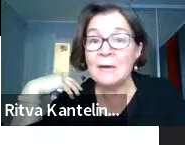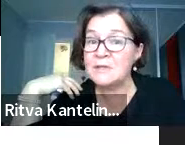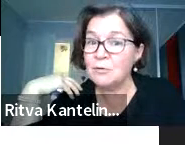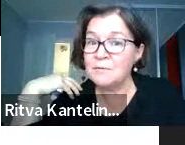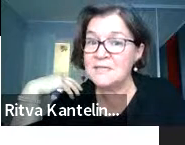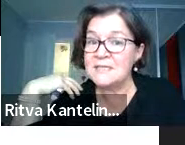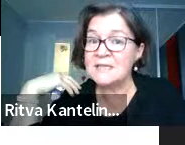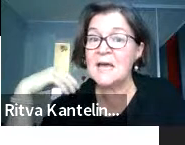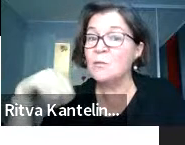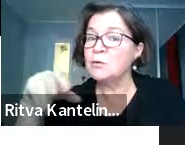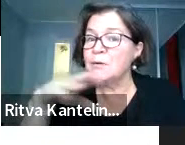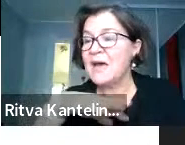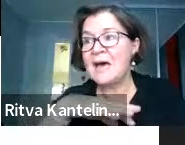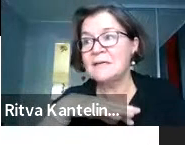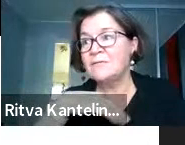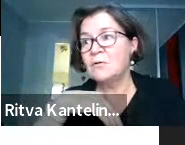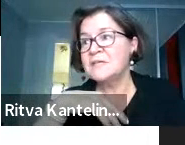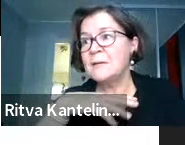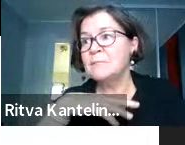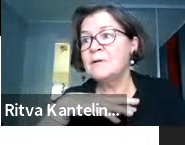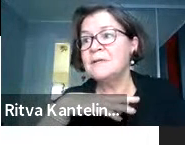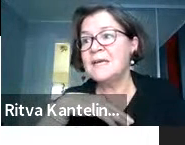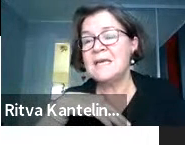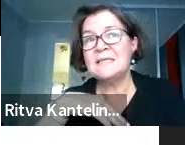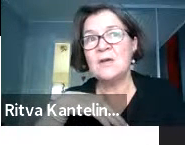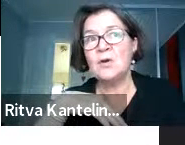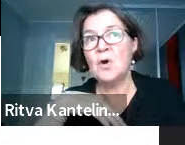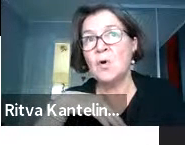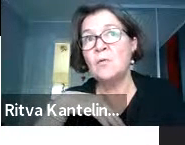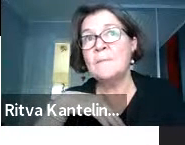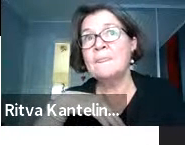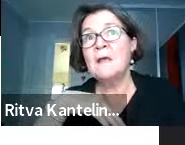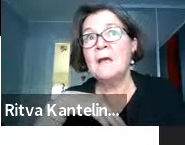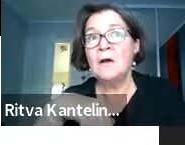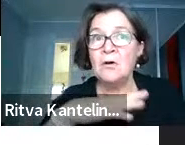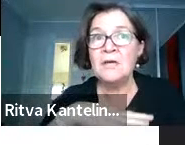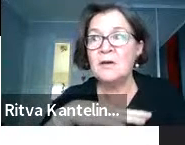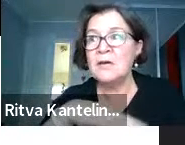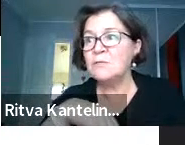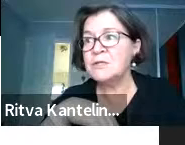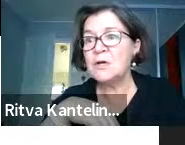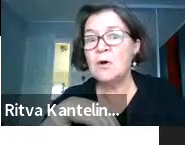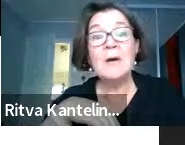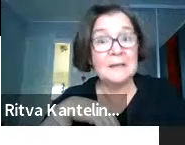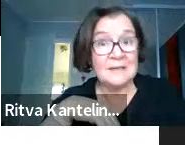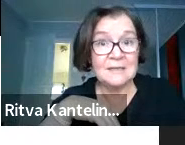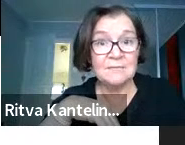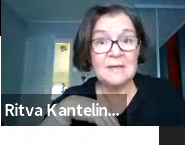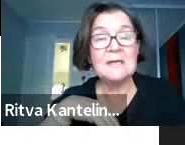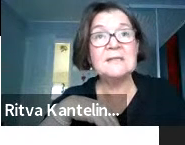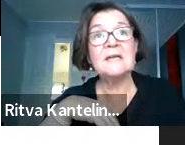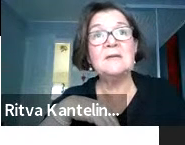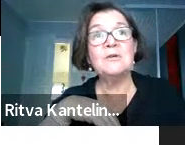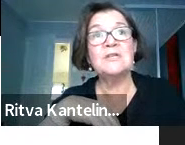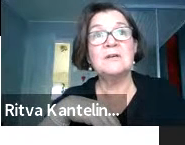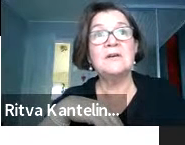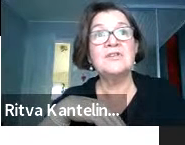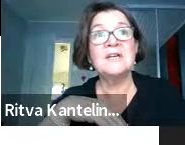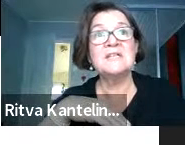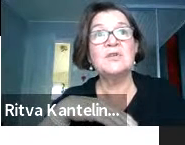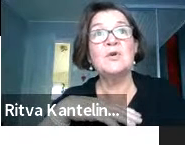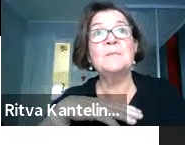requirements for language proficiency than what we had for some decades ago. Earlier, it was so, at least in Finland, it